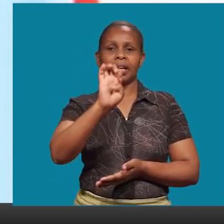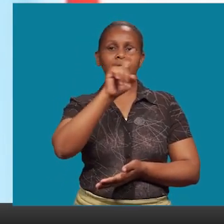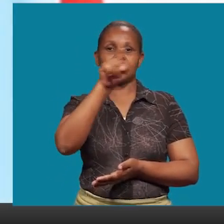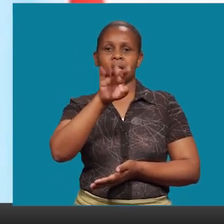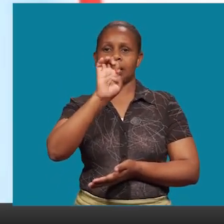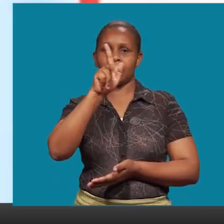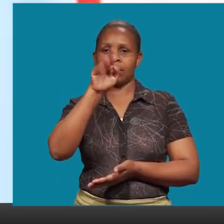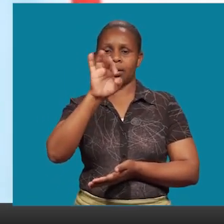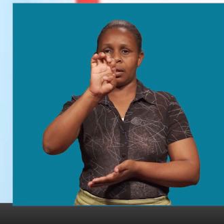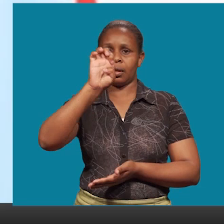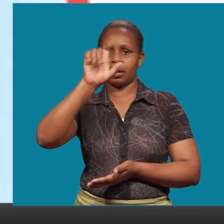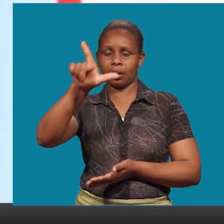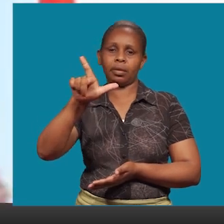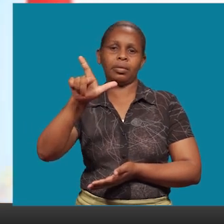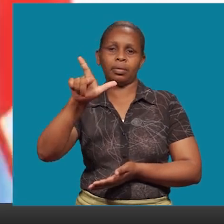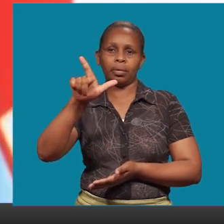Education,